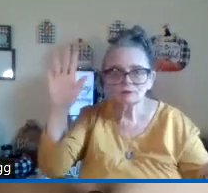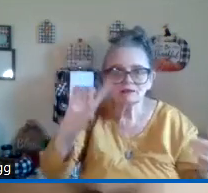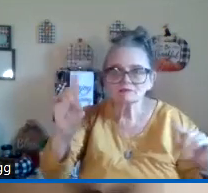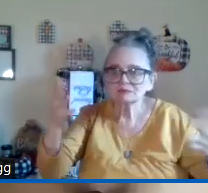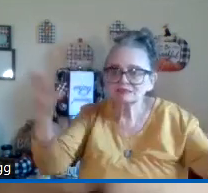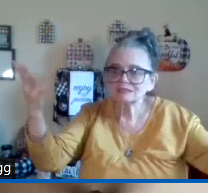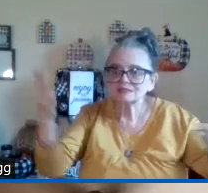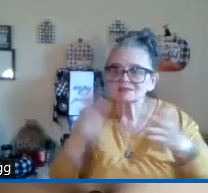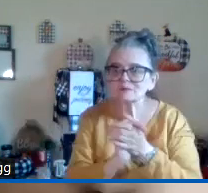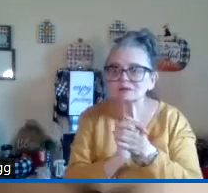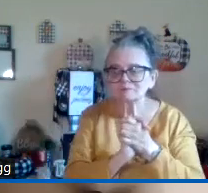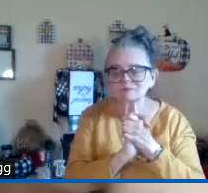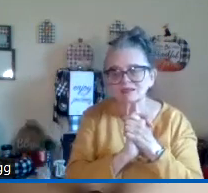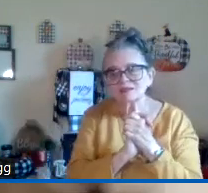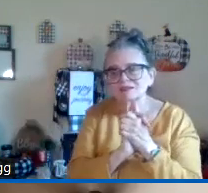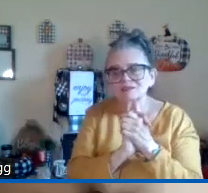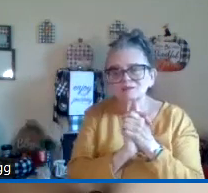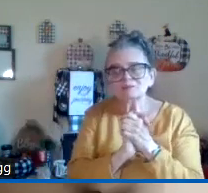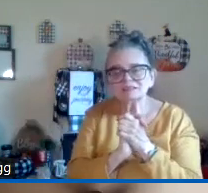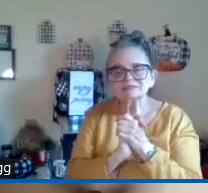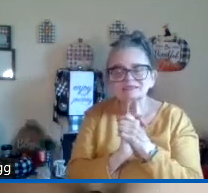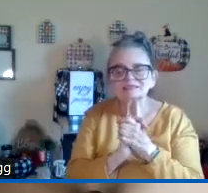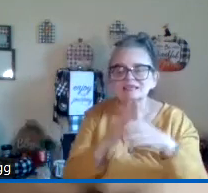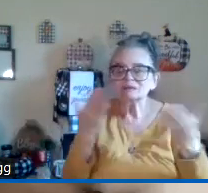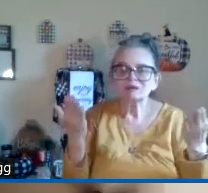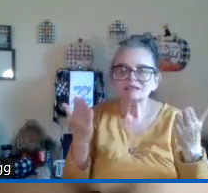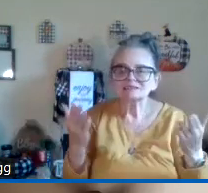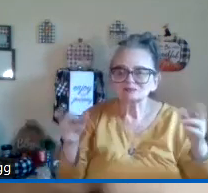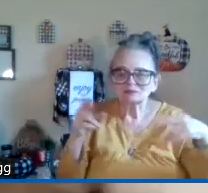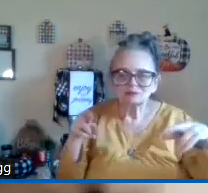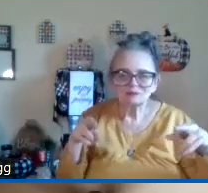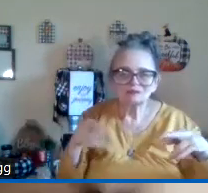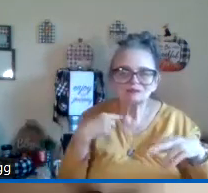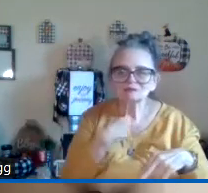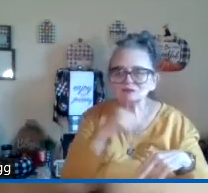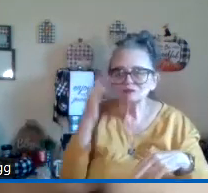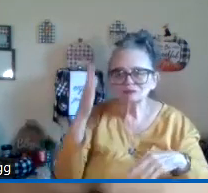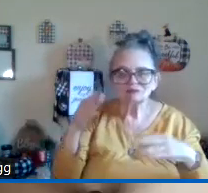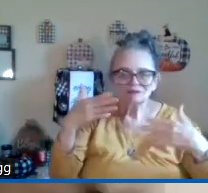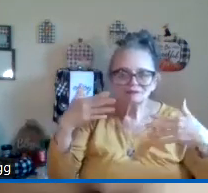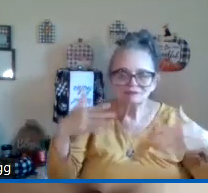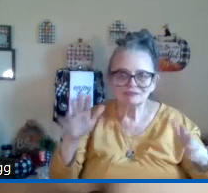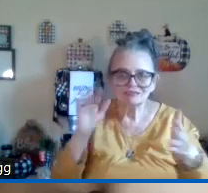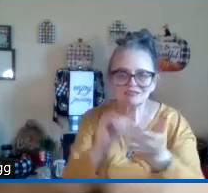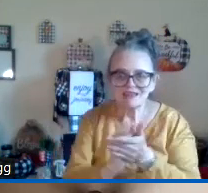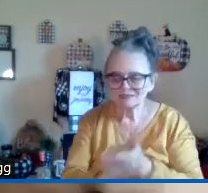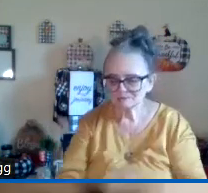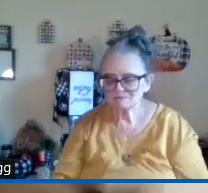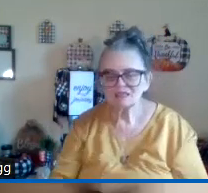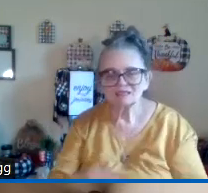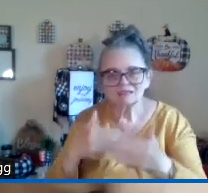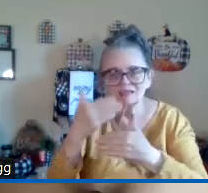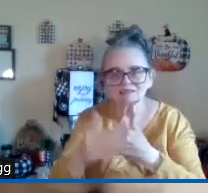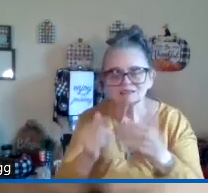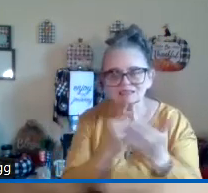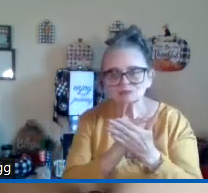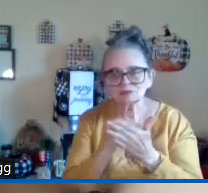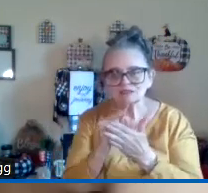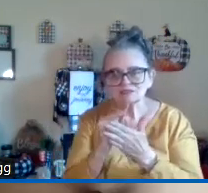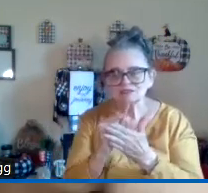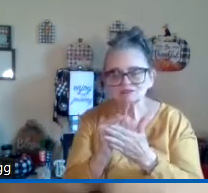But the wise person will turn away. Now we see people doing these things right